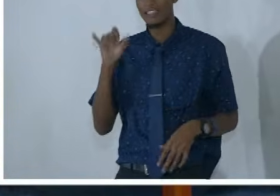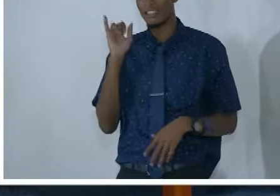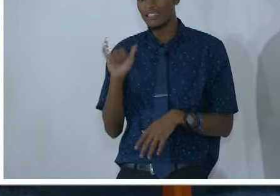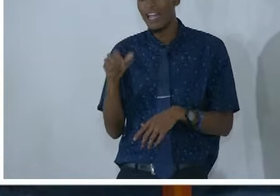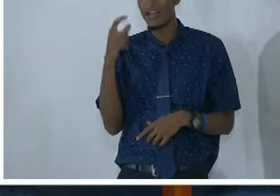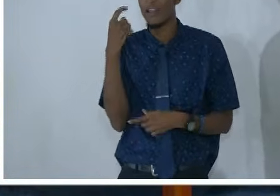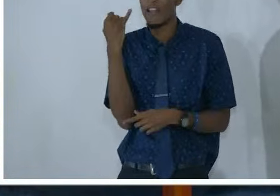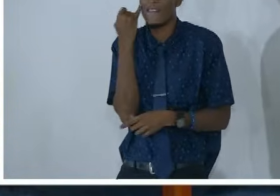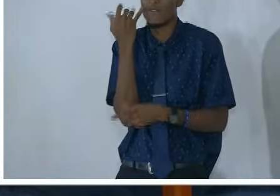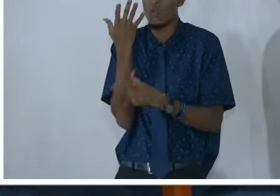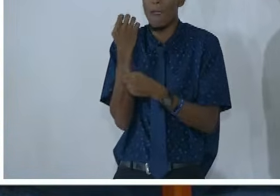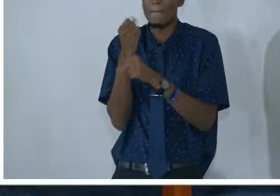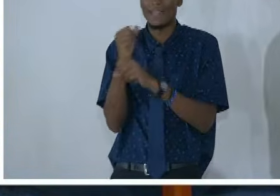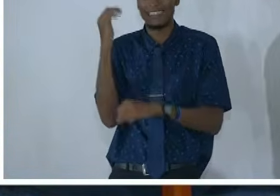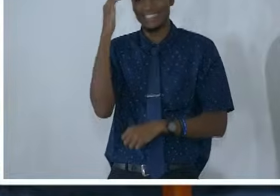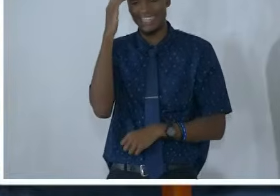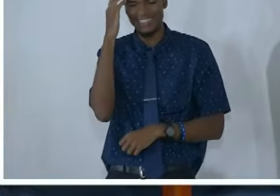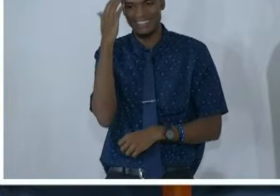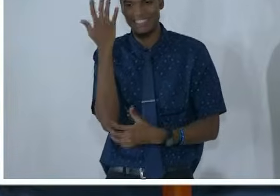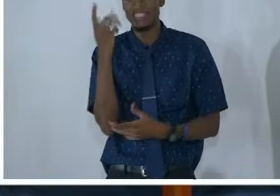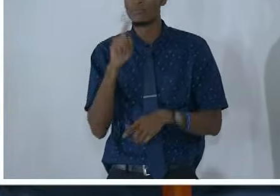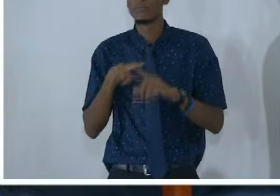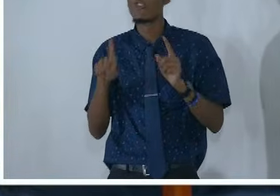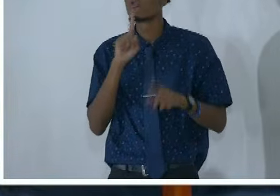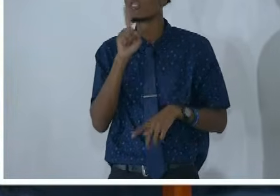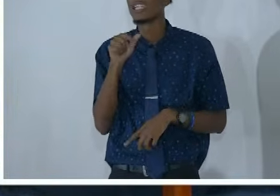on. It isn't clear to me what